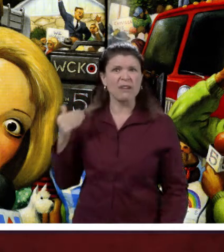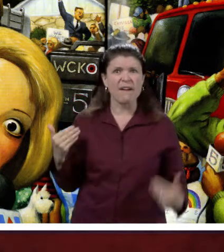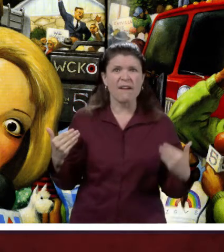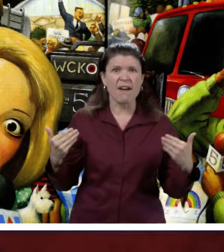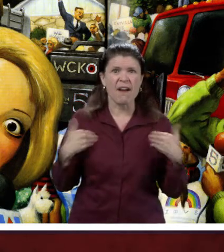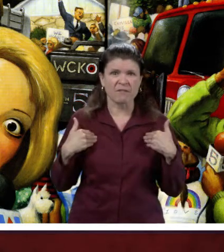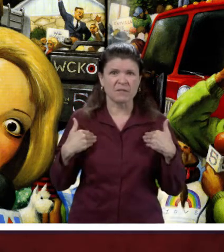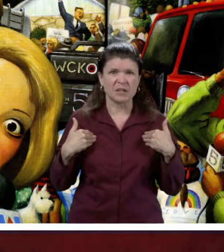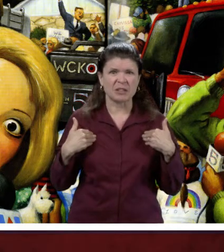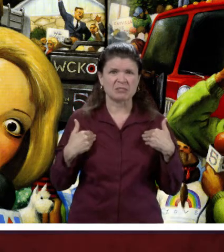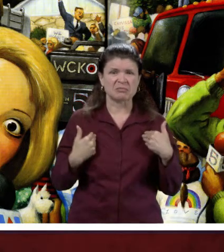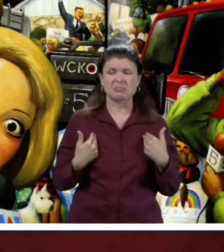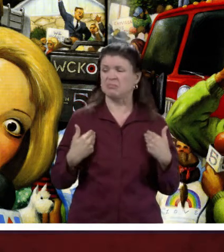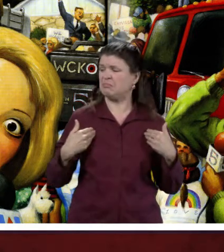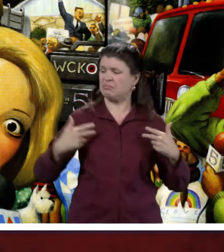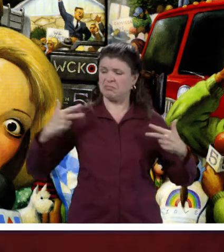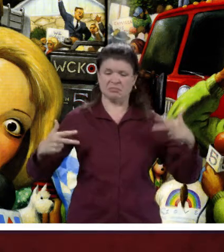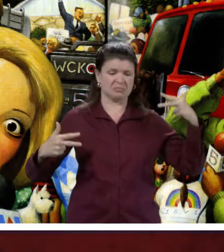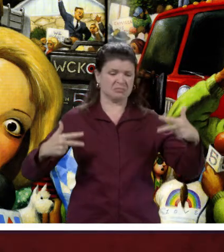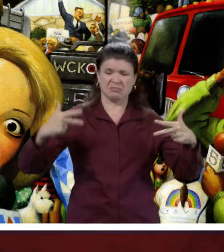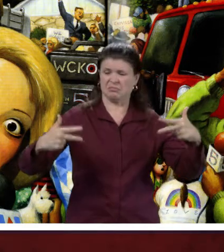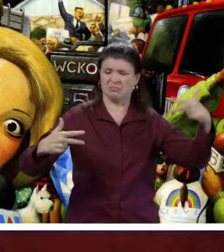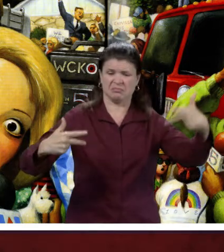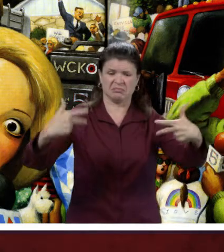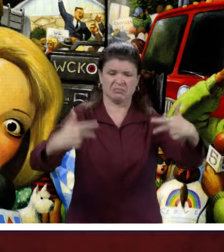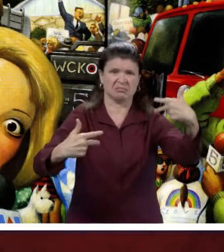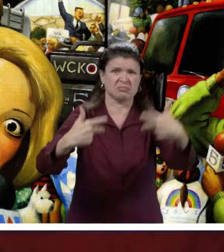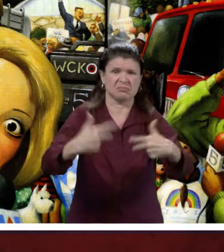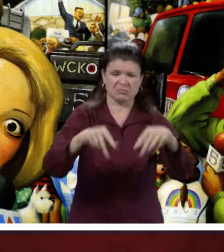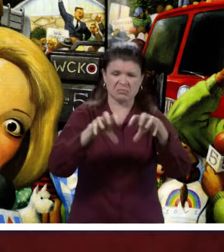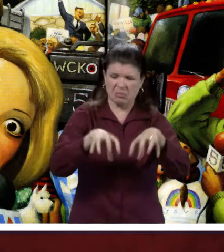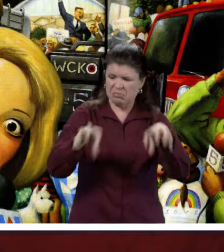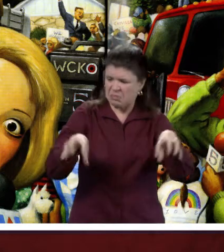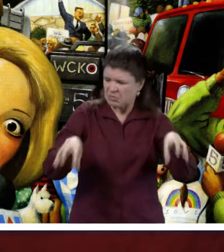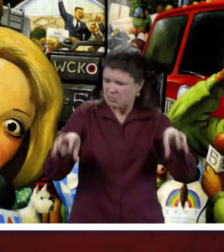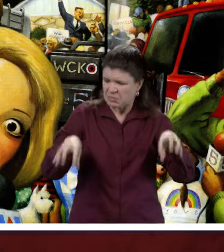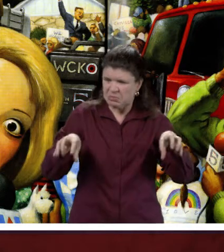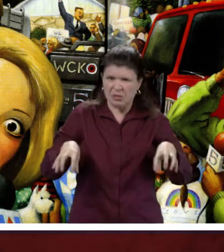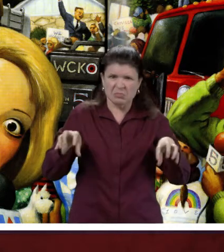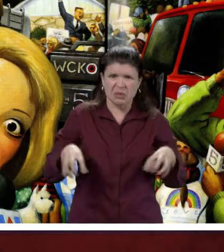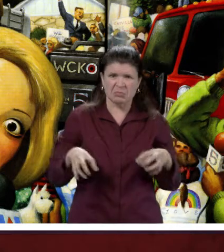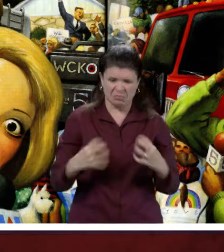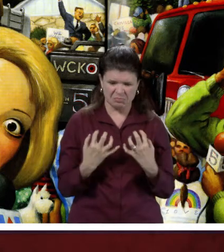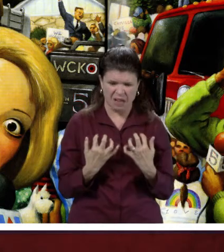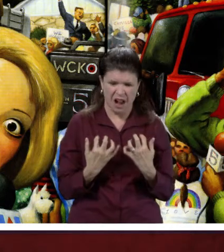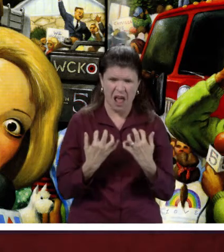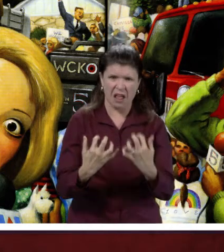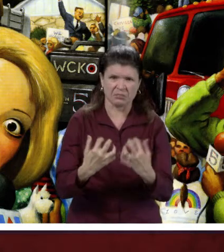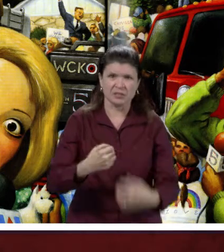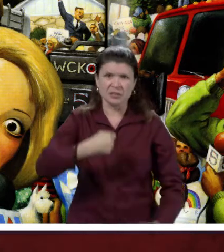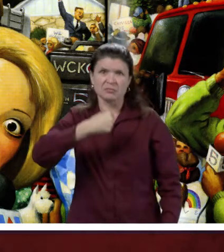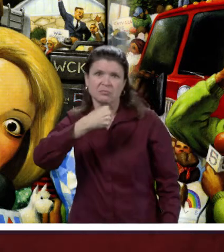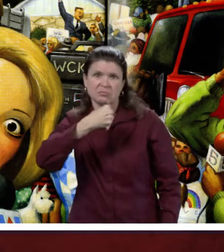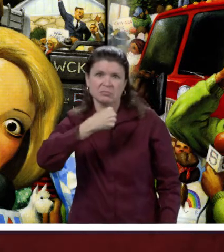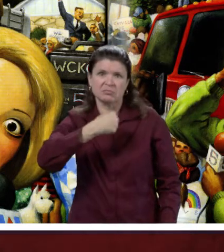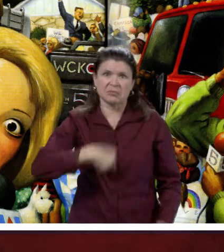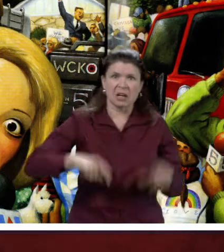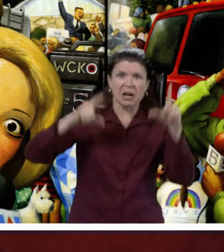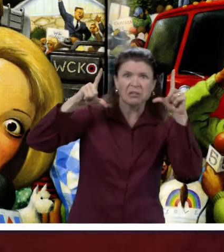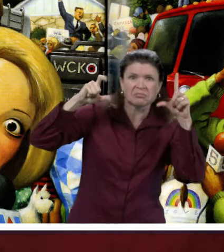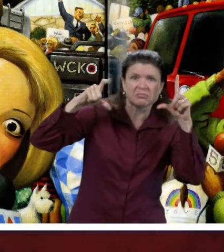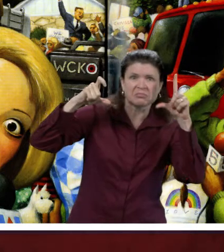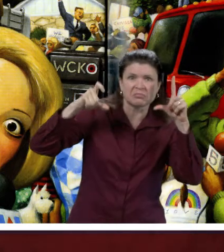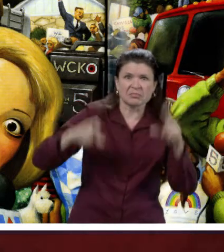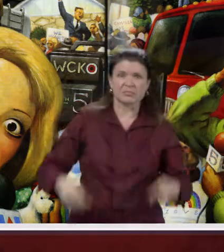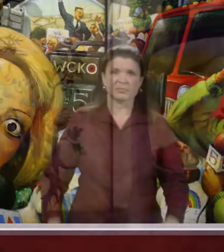story of the bizarre case of the incredible changing kid. Soon, a huge crowd was camped out on the